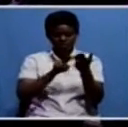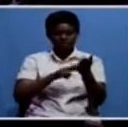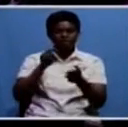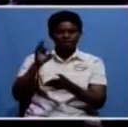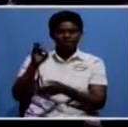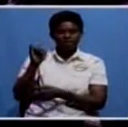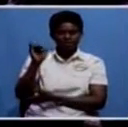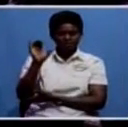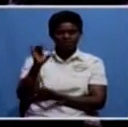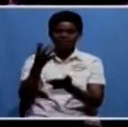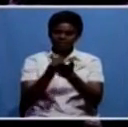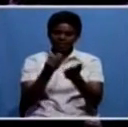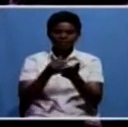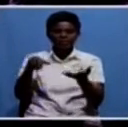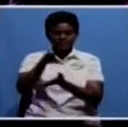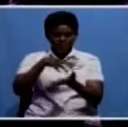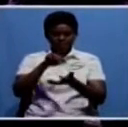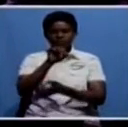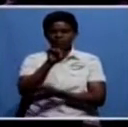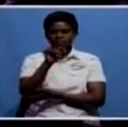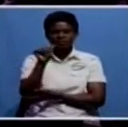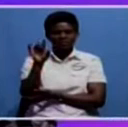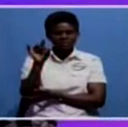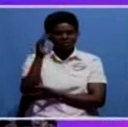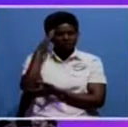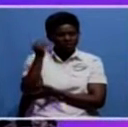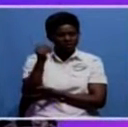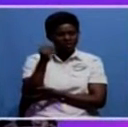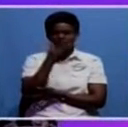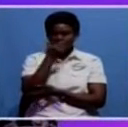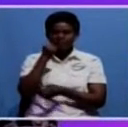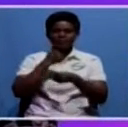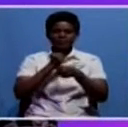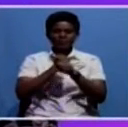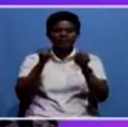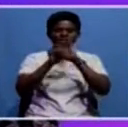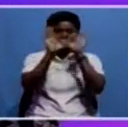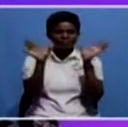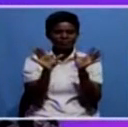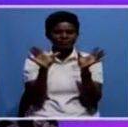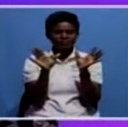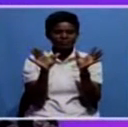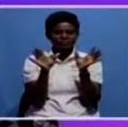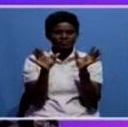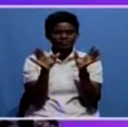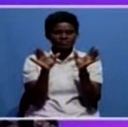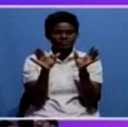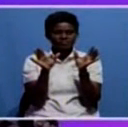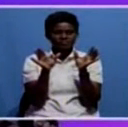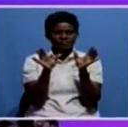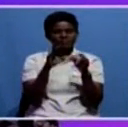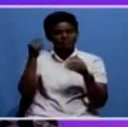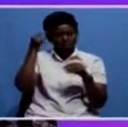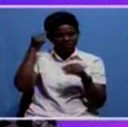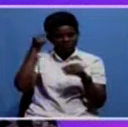money laundering and terrorist financing trends for 2018. Why? Let's make it clear. Government is the